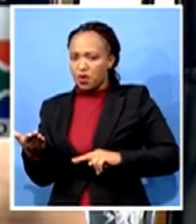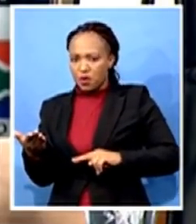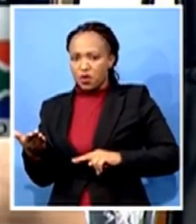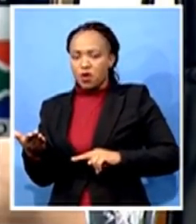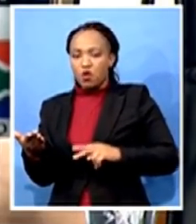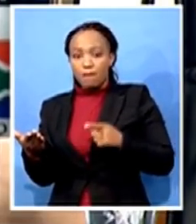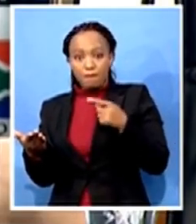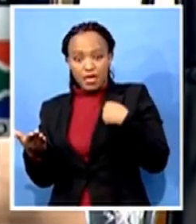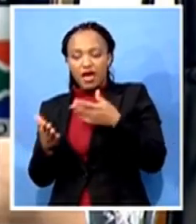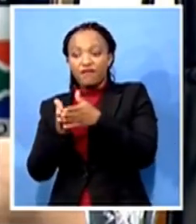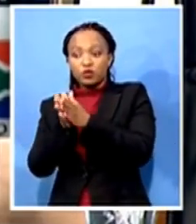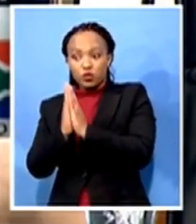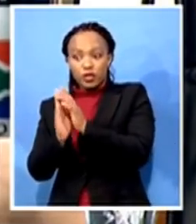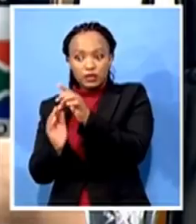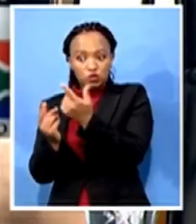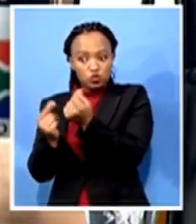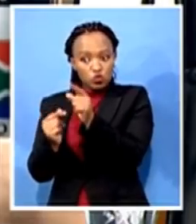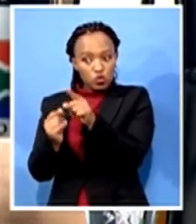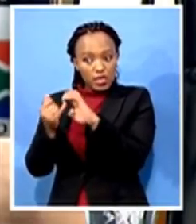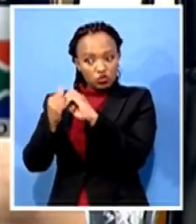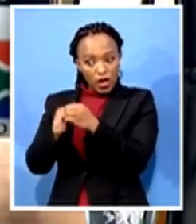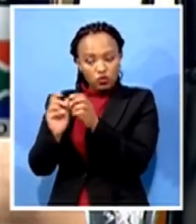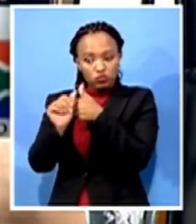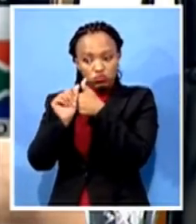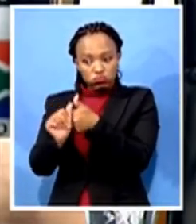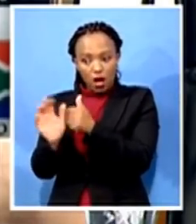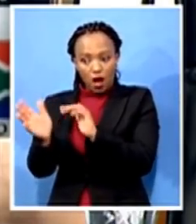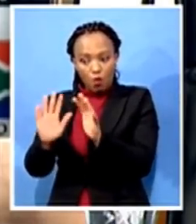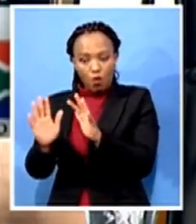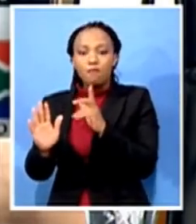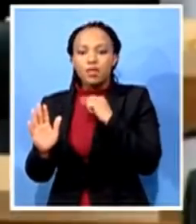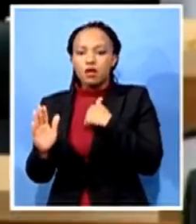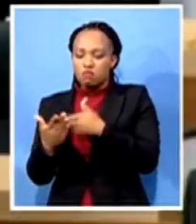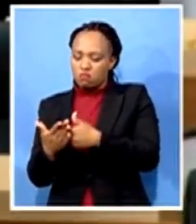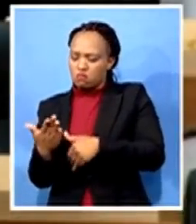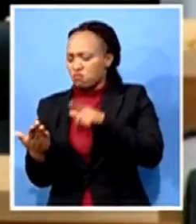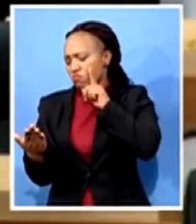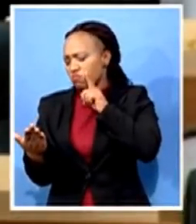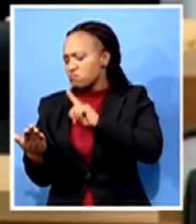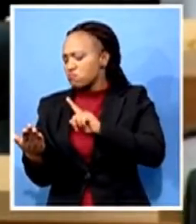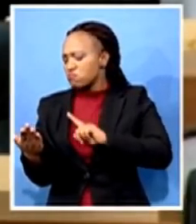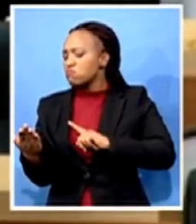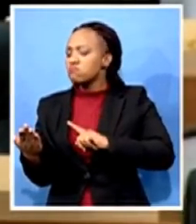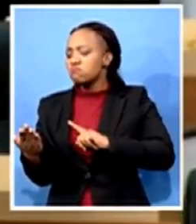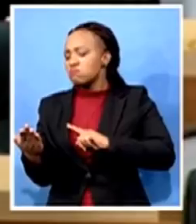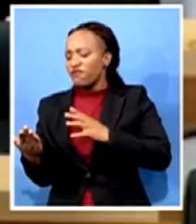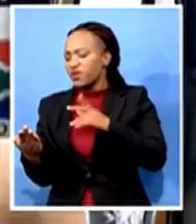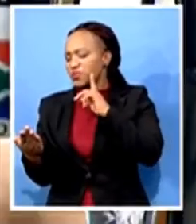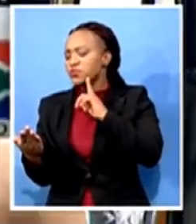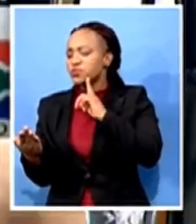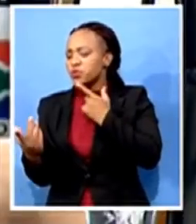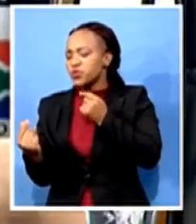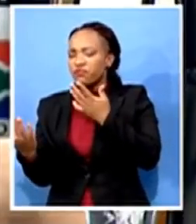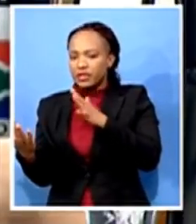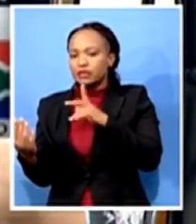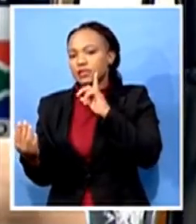and comply with, because that was the decision by the EXCO. All right, so the EXCO, that's chaired by the Premier. That